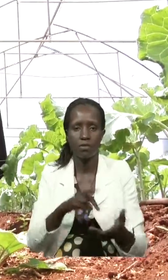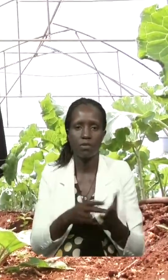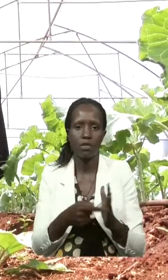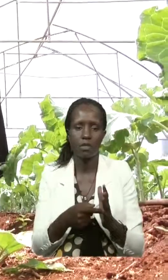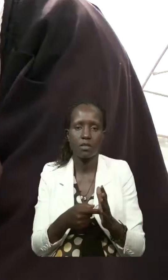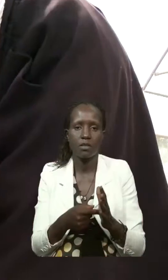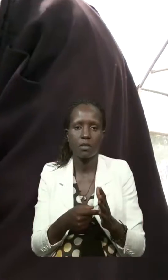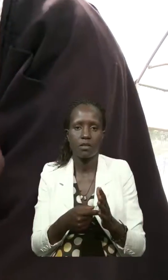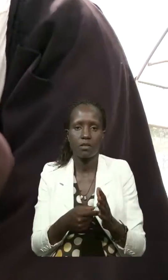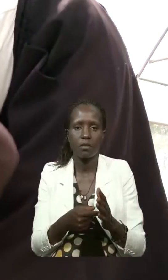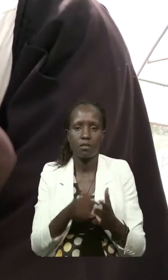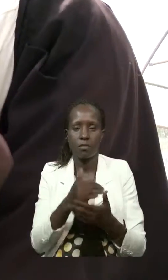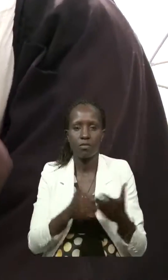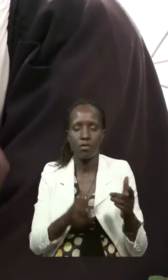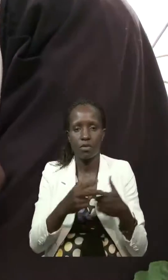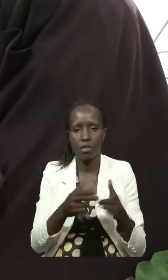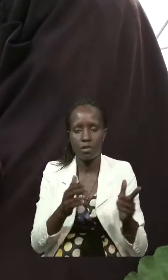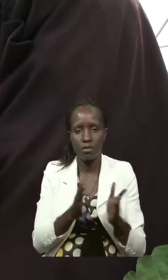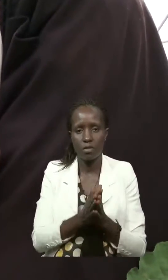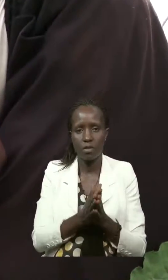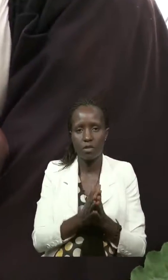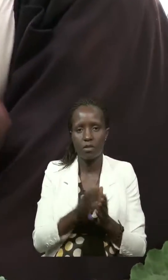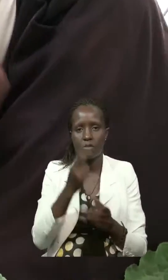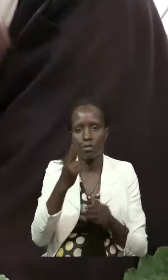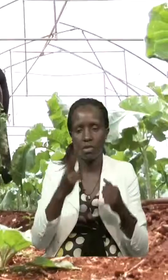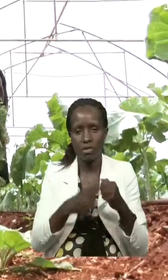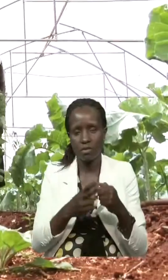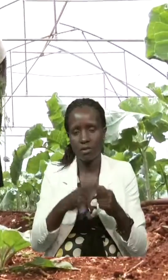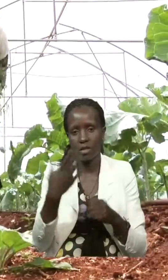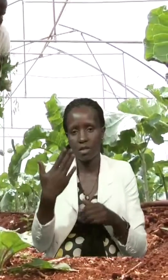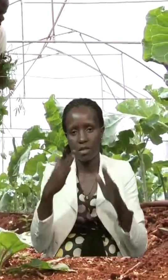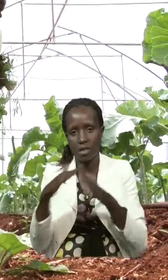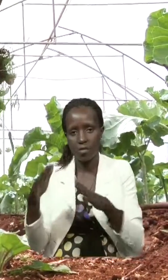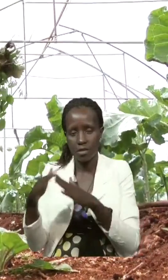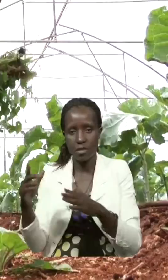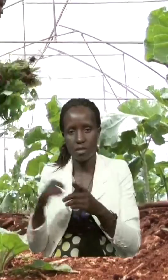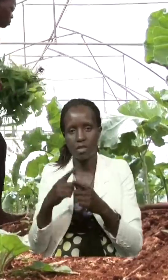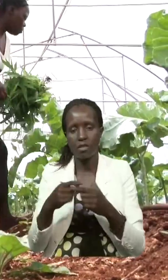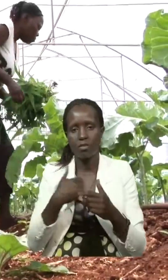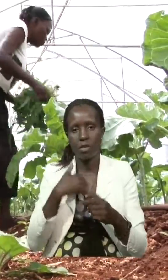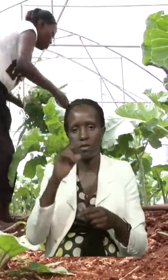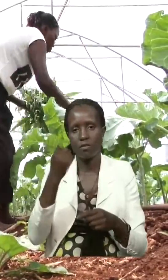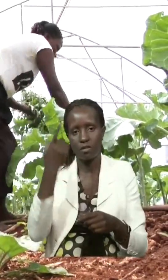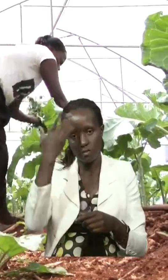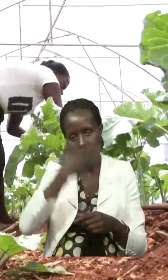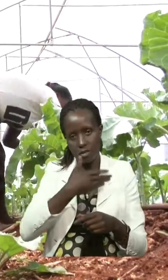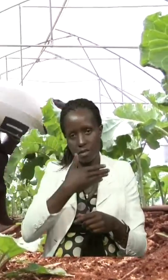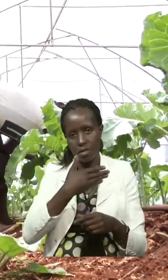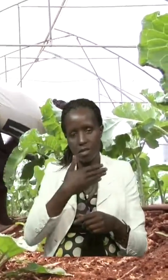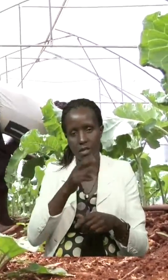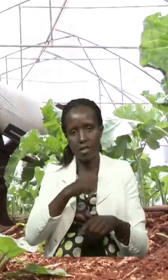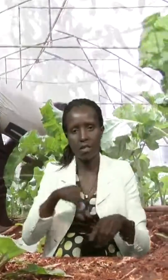operationalizing the project, as I had said before, we started with the Kite project, 27 greenhouses. Then we had the first phase of